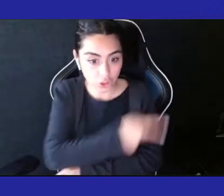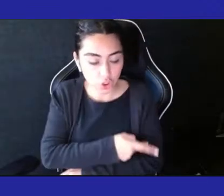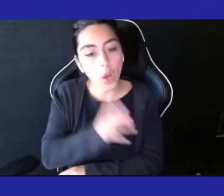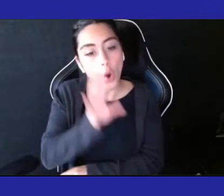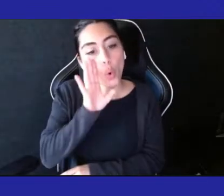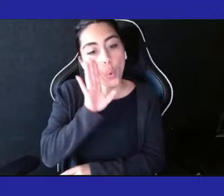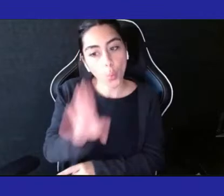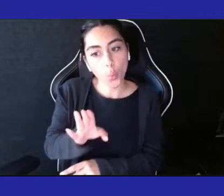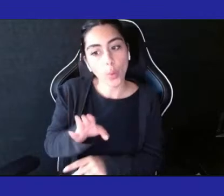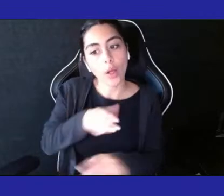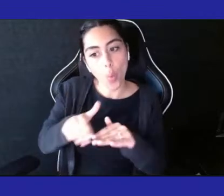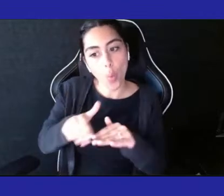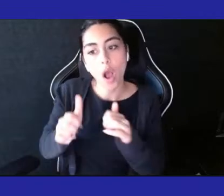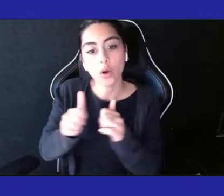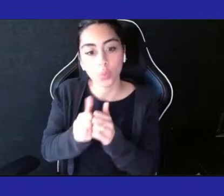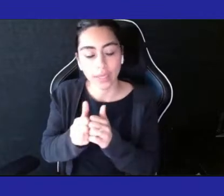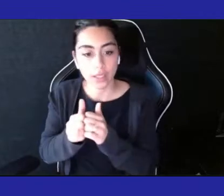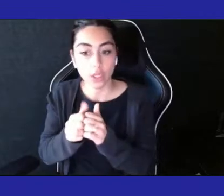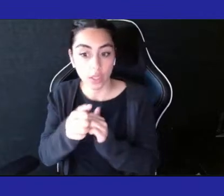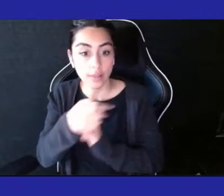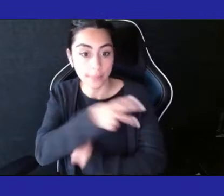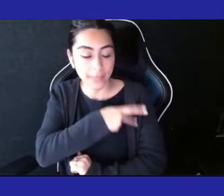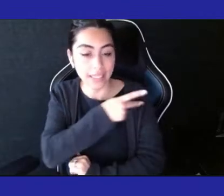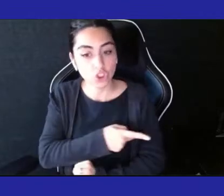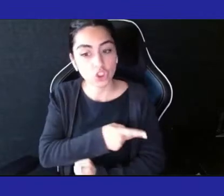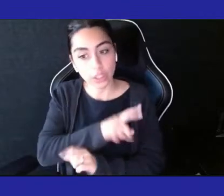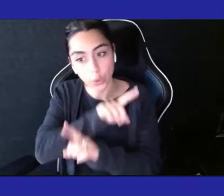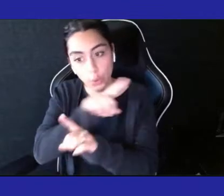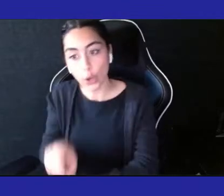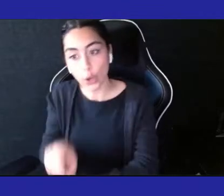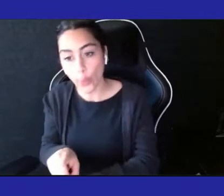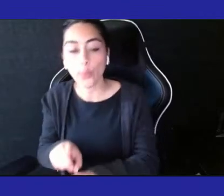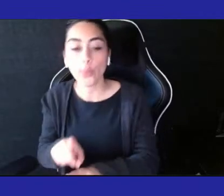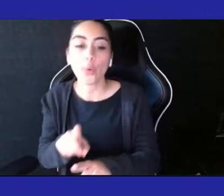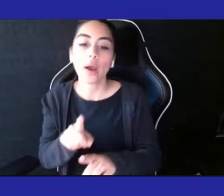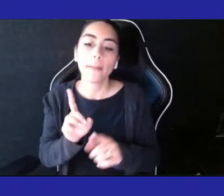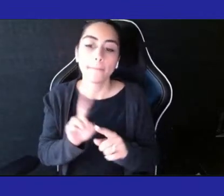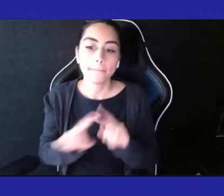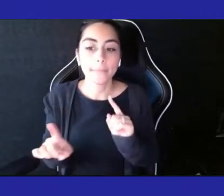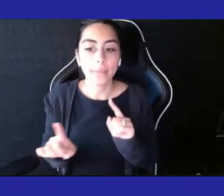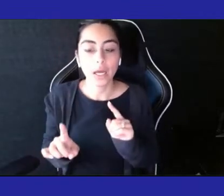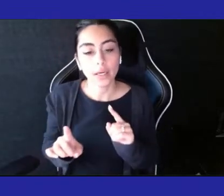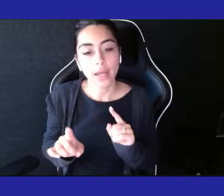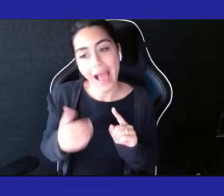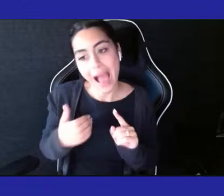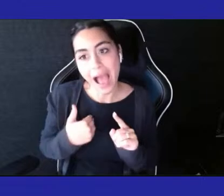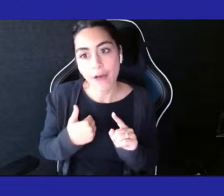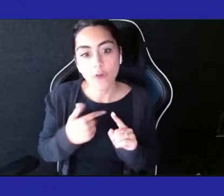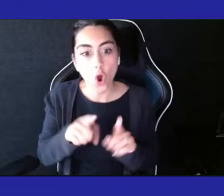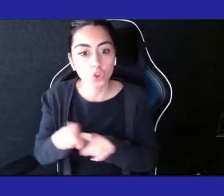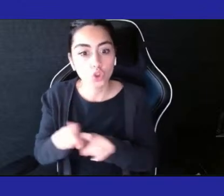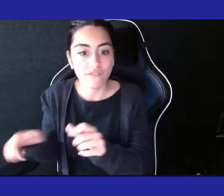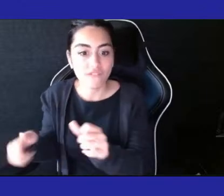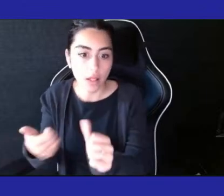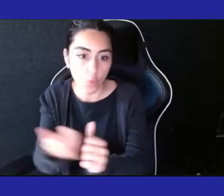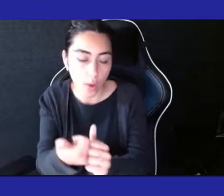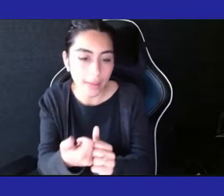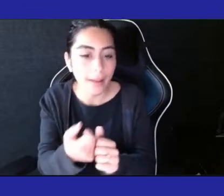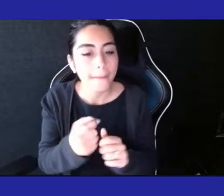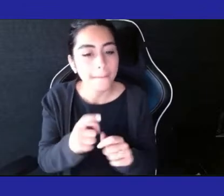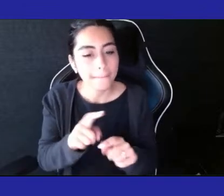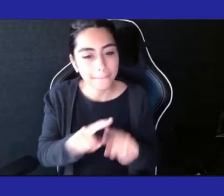could actually count as the 30-day follow-up as well. But I think on top of everything that Mitch said, there